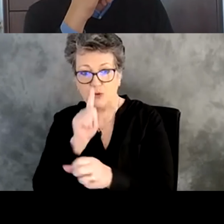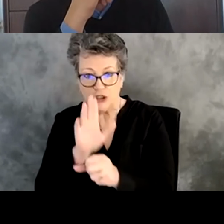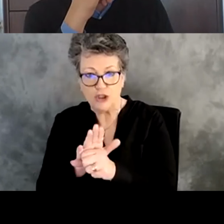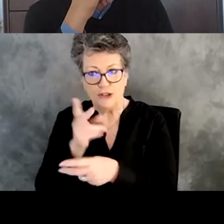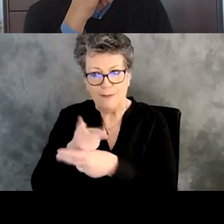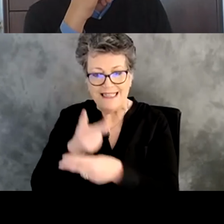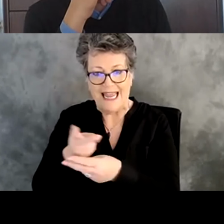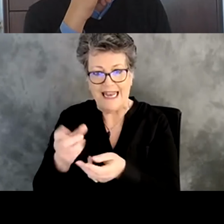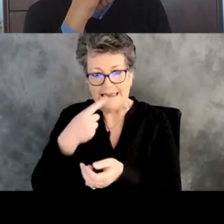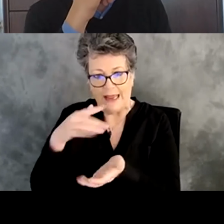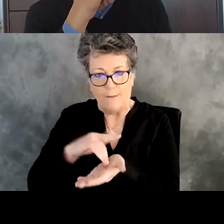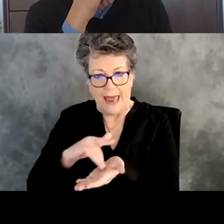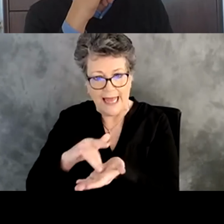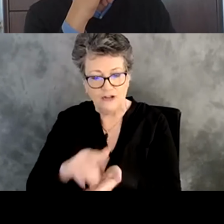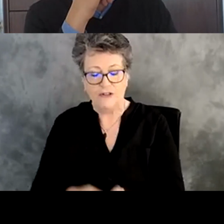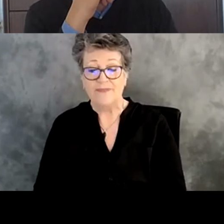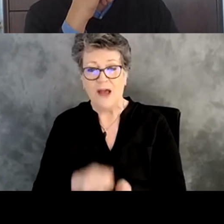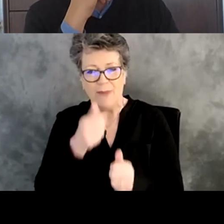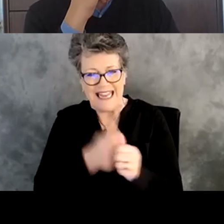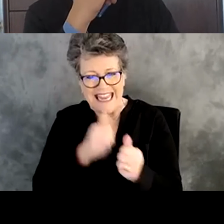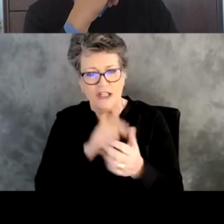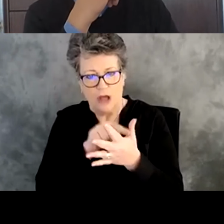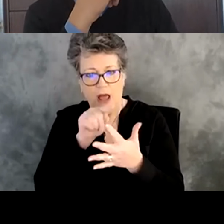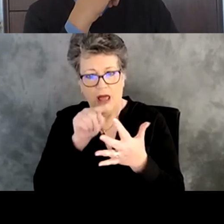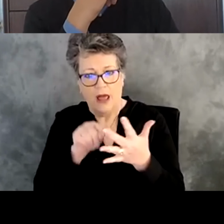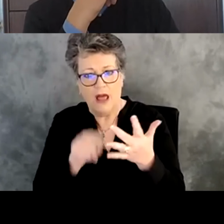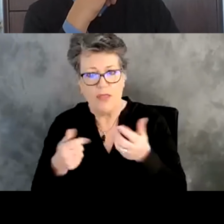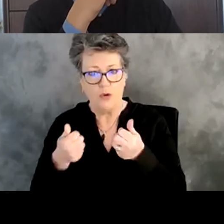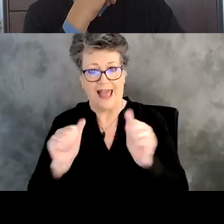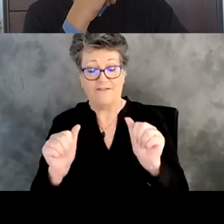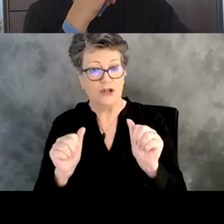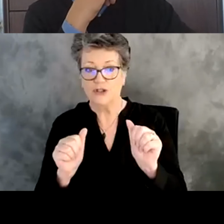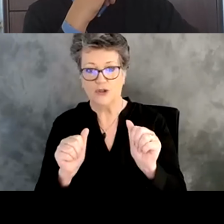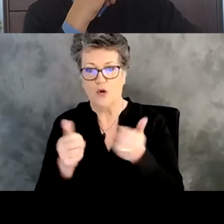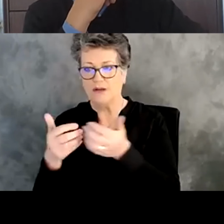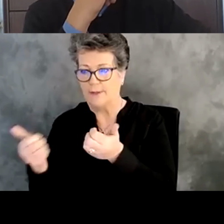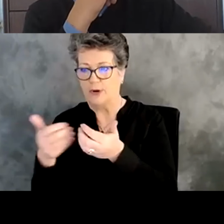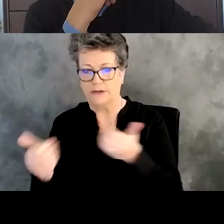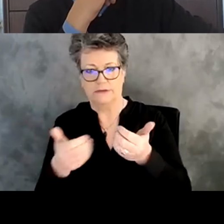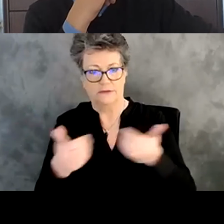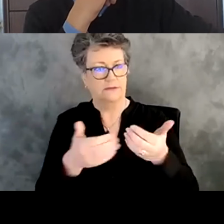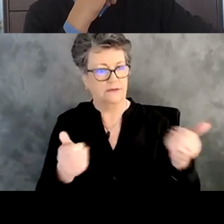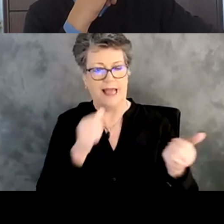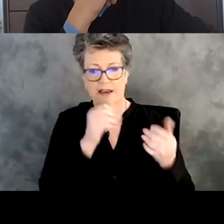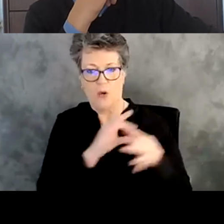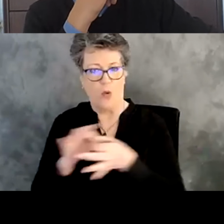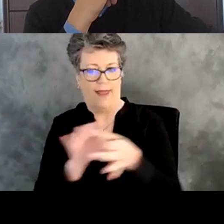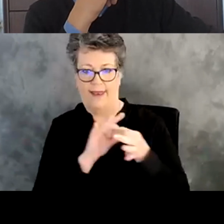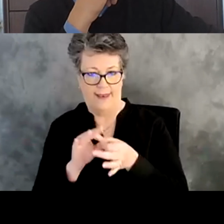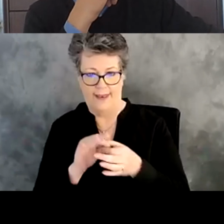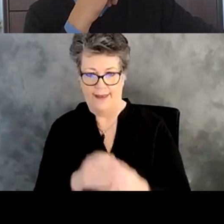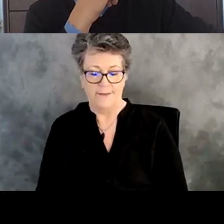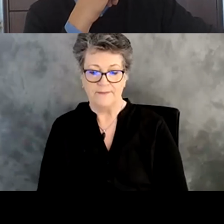maintaining meds. But each of these efforts were in a silo to some effect. They